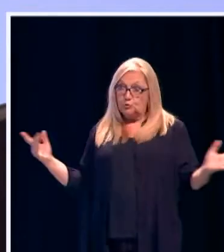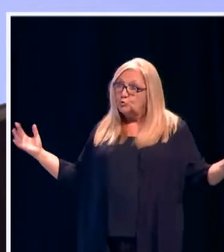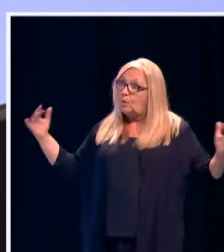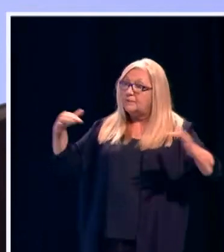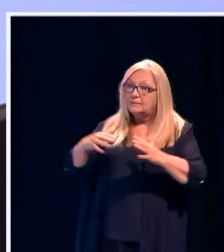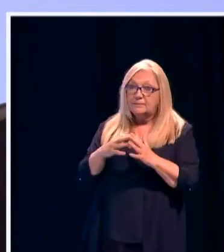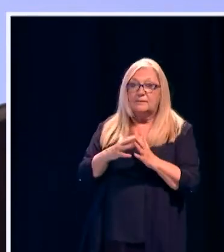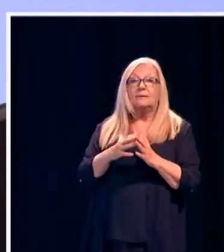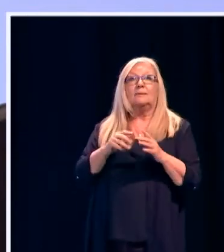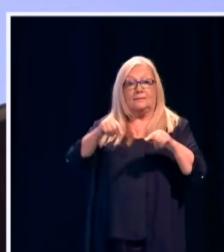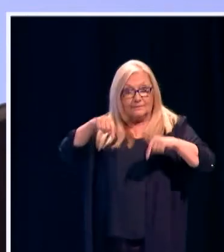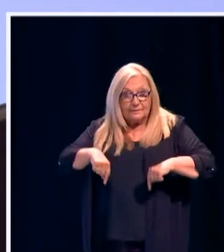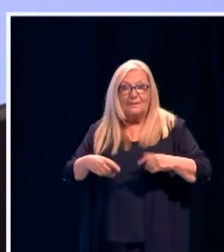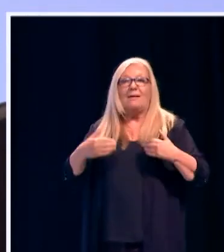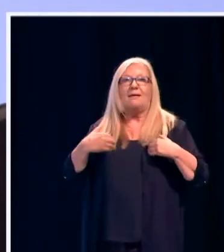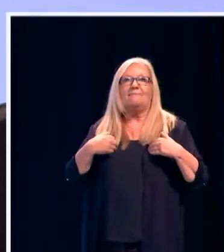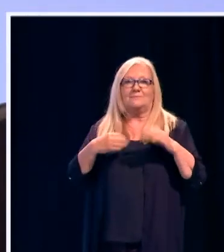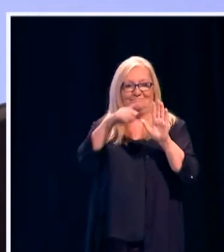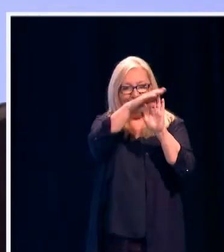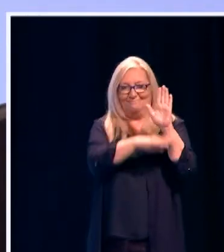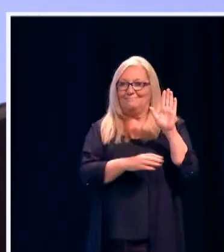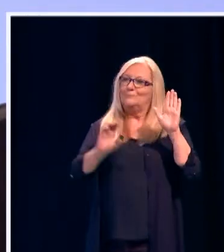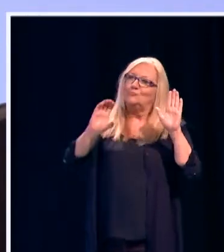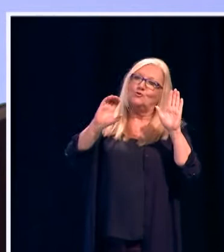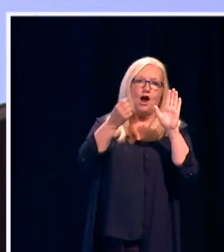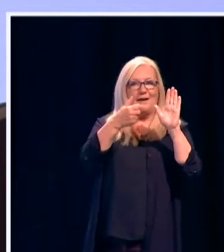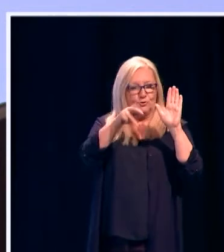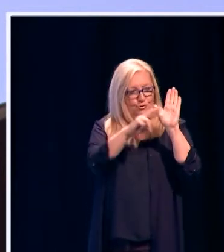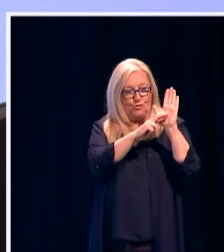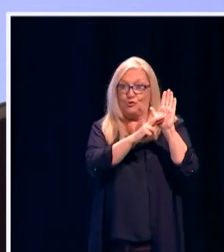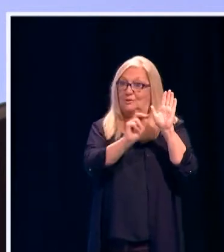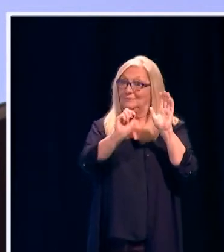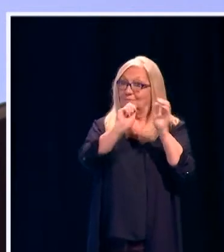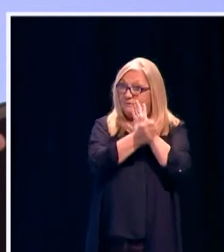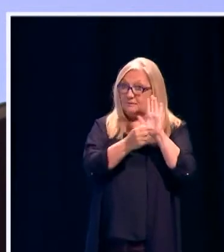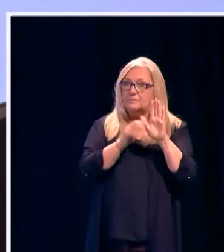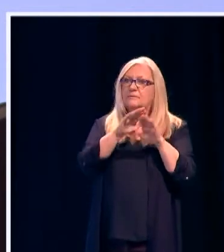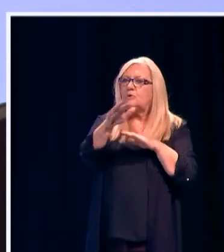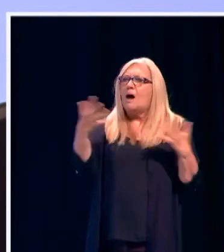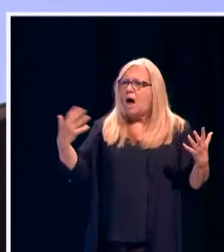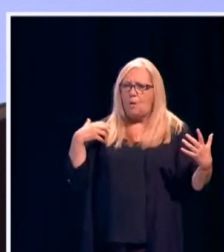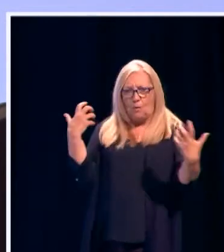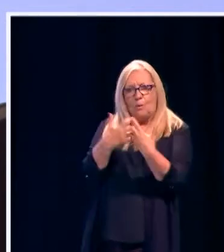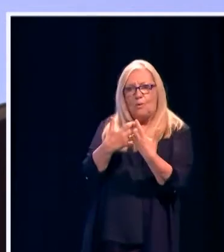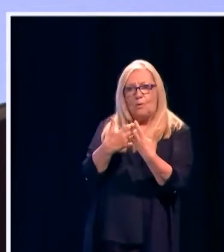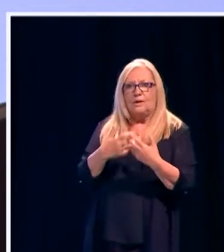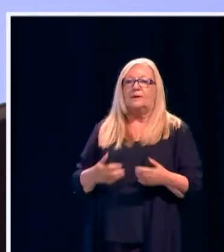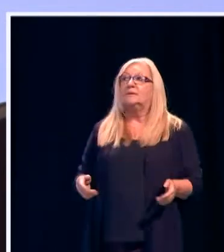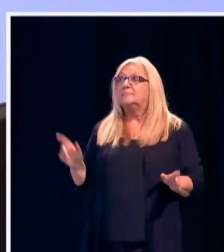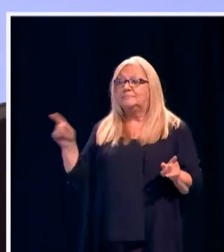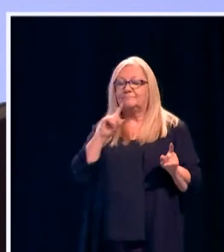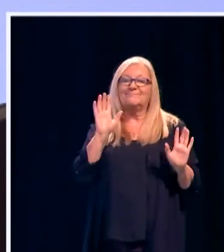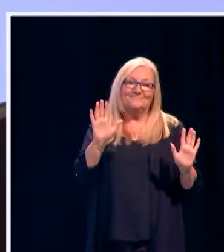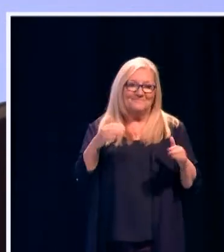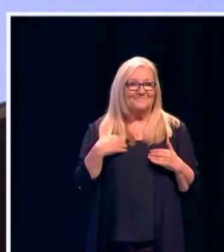Charter for Change in the near future. The floor is yours. Thank you. And thank you so much for giving me some time in your